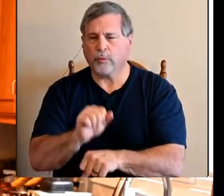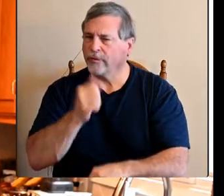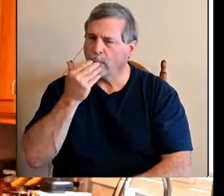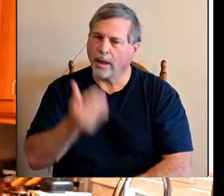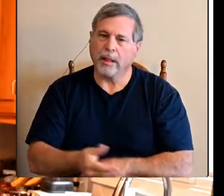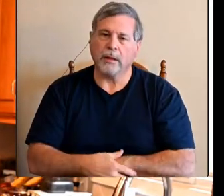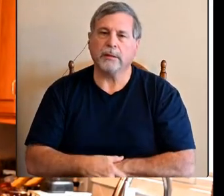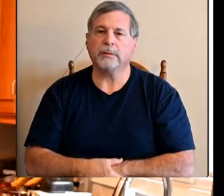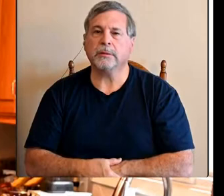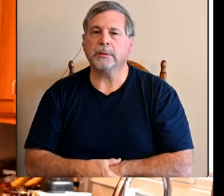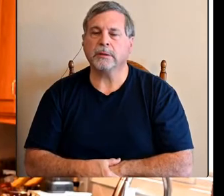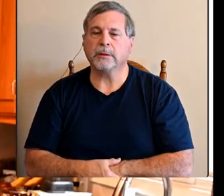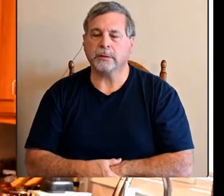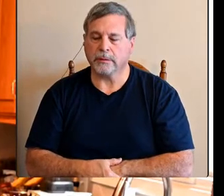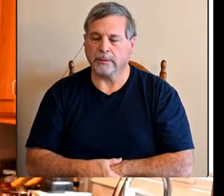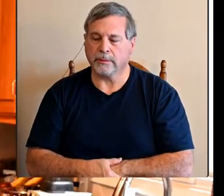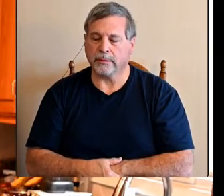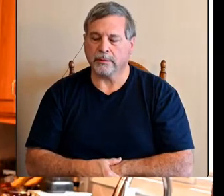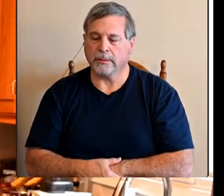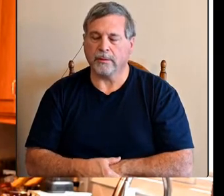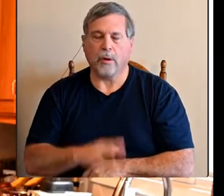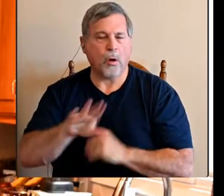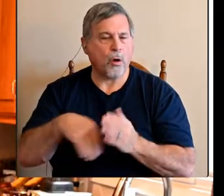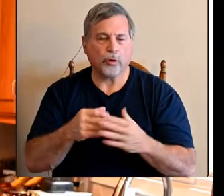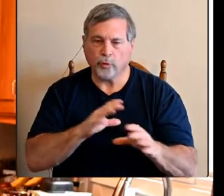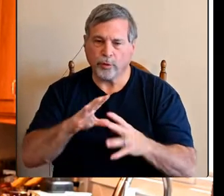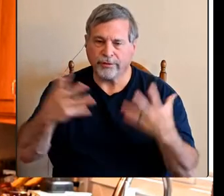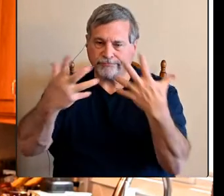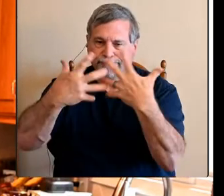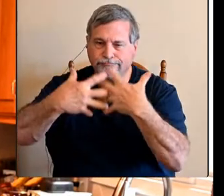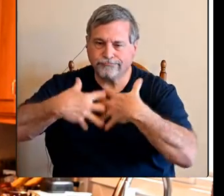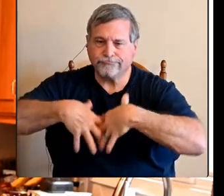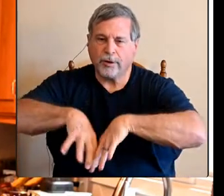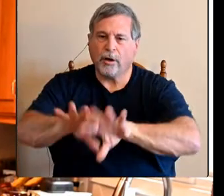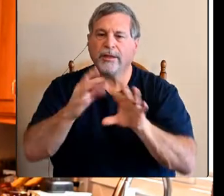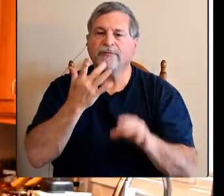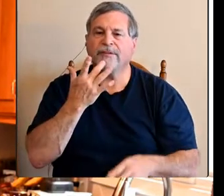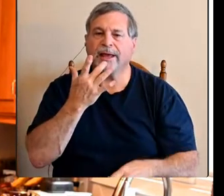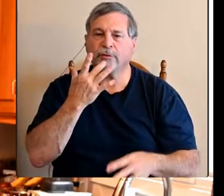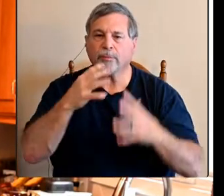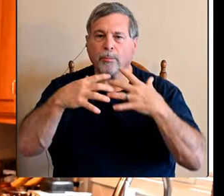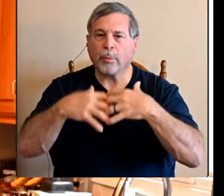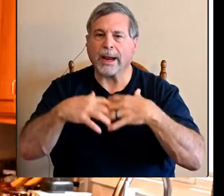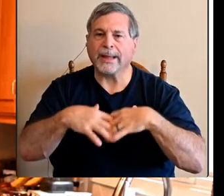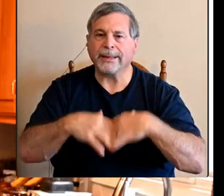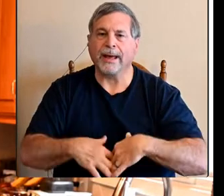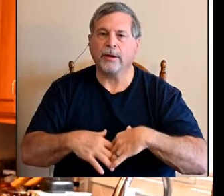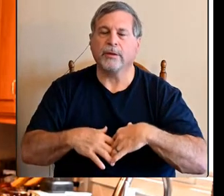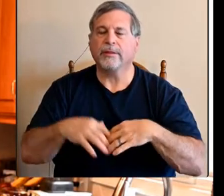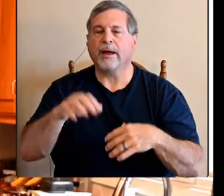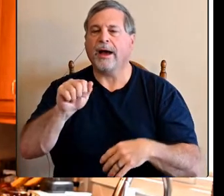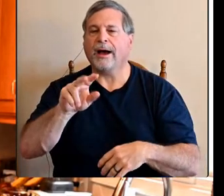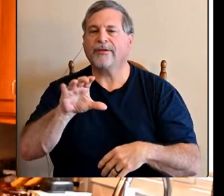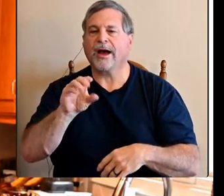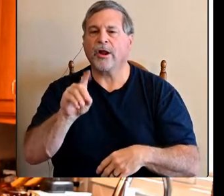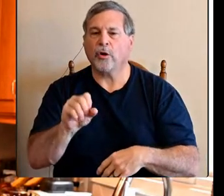and again all you're doing is incorporating all these flavors and breaking down the guacamole or the